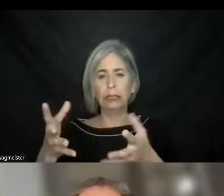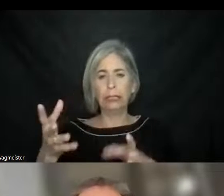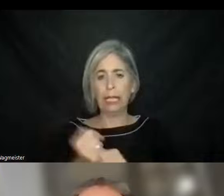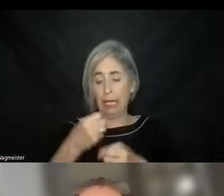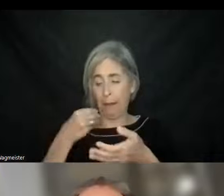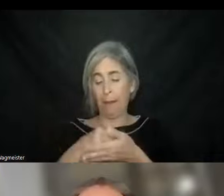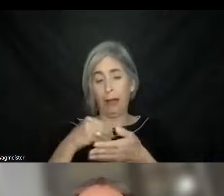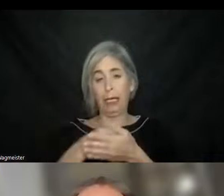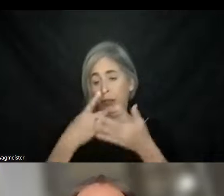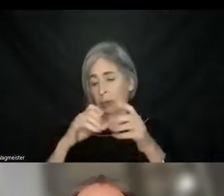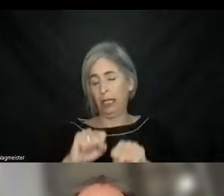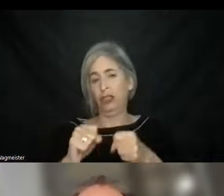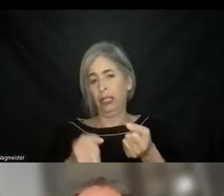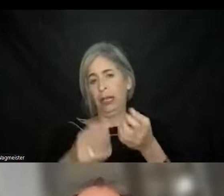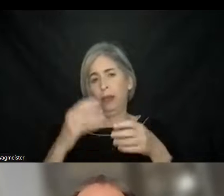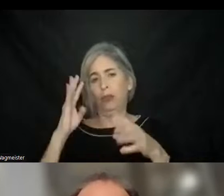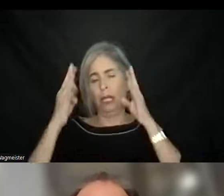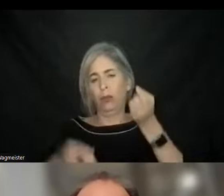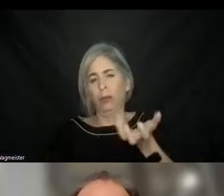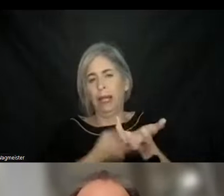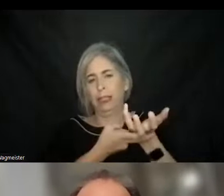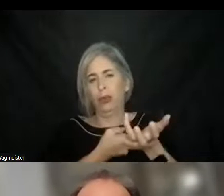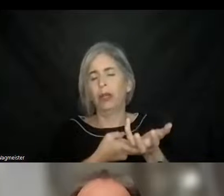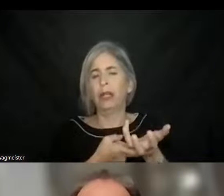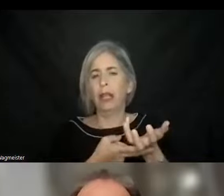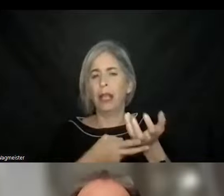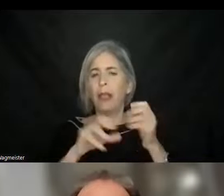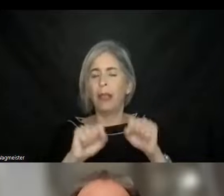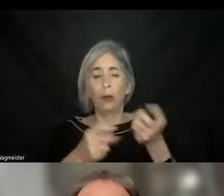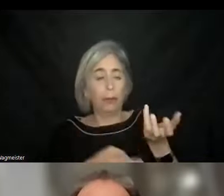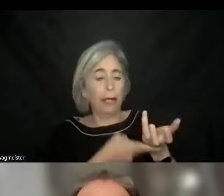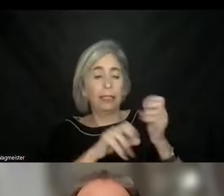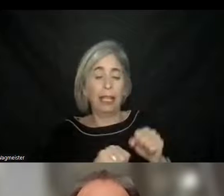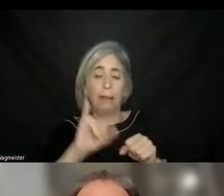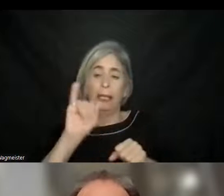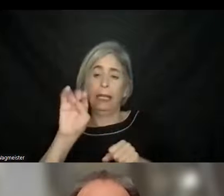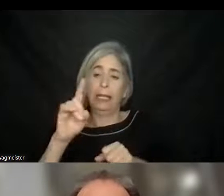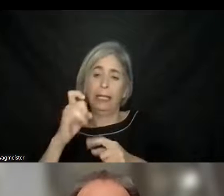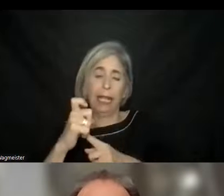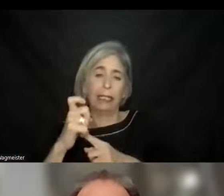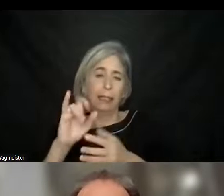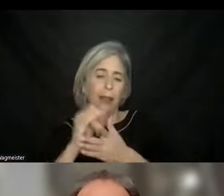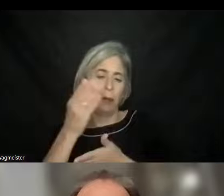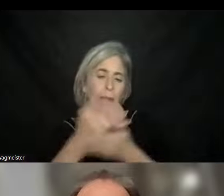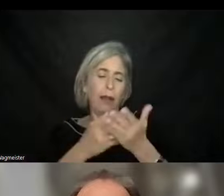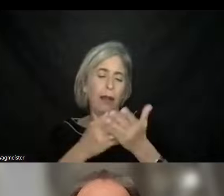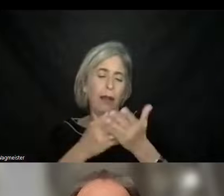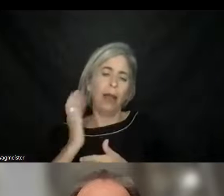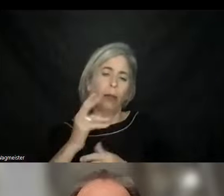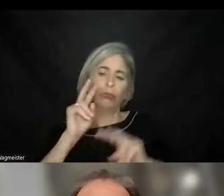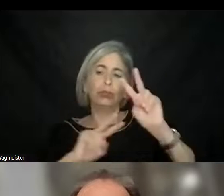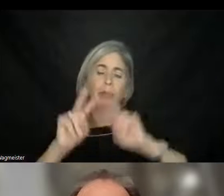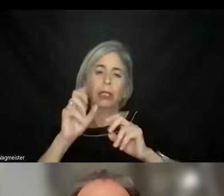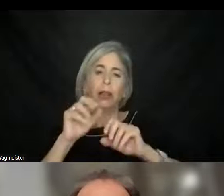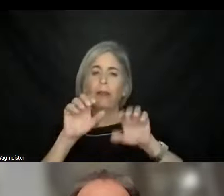to potentially to do that. But again, it could be a repository, it could be an indexing. That will be part of our exploration